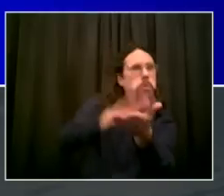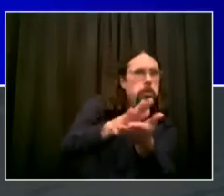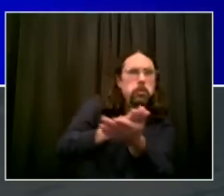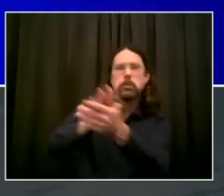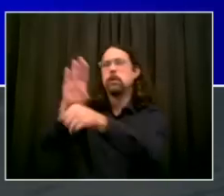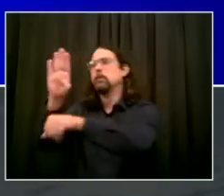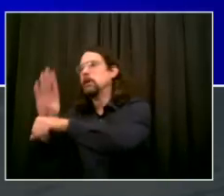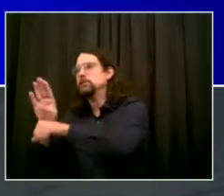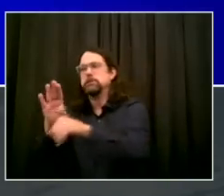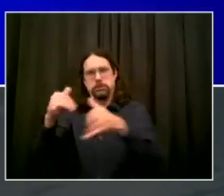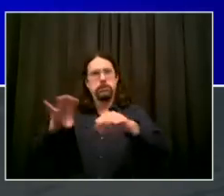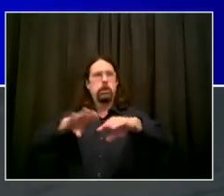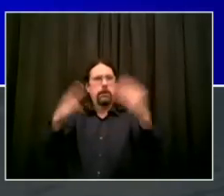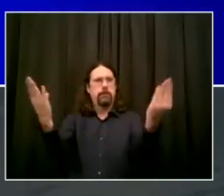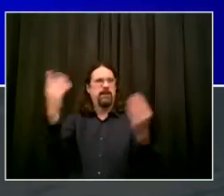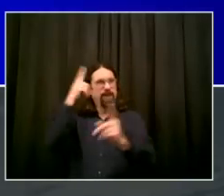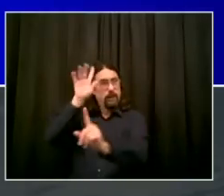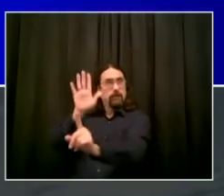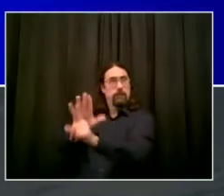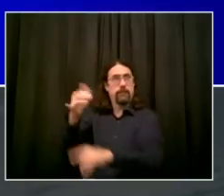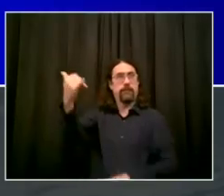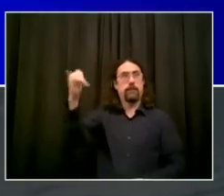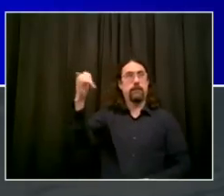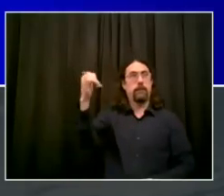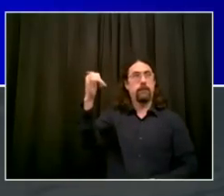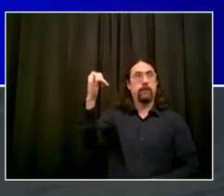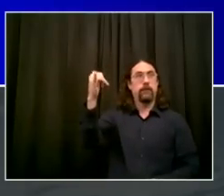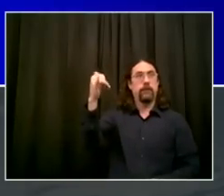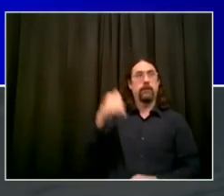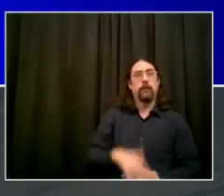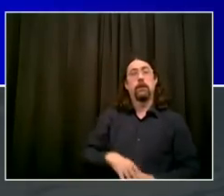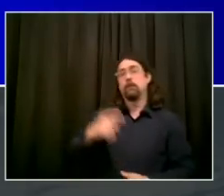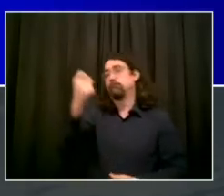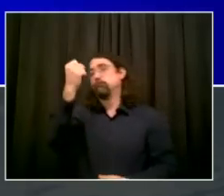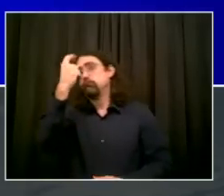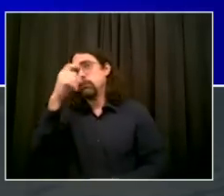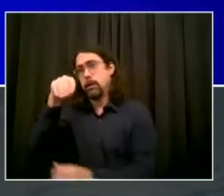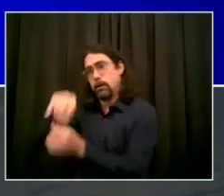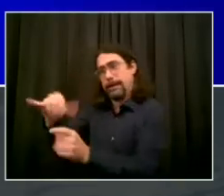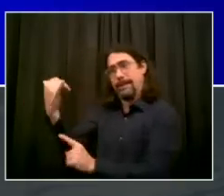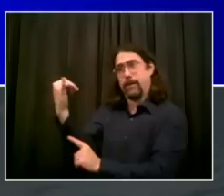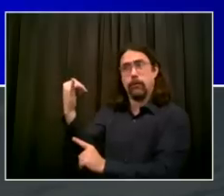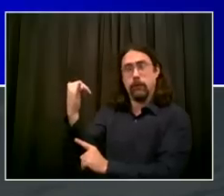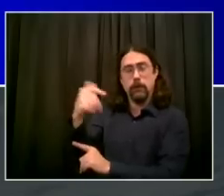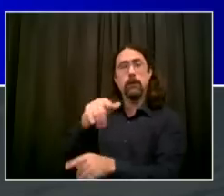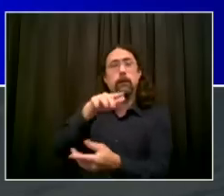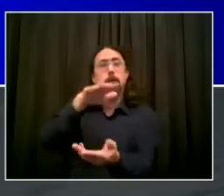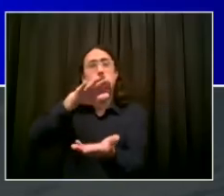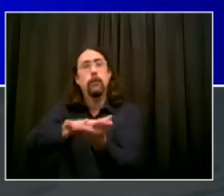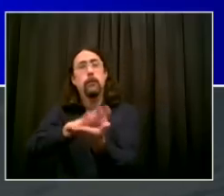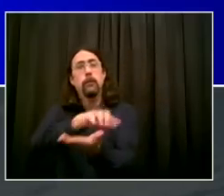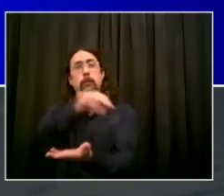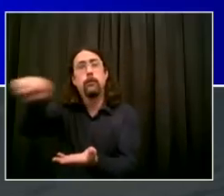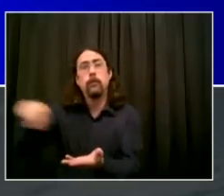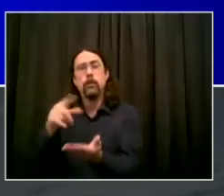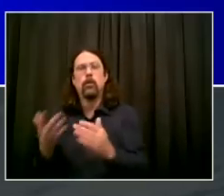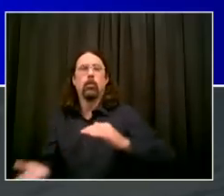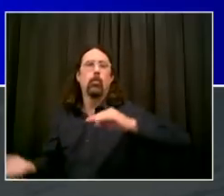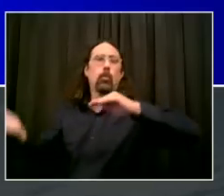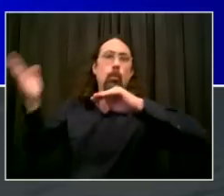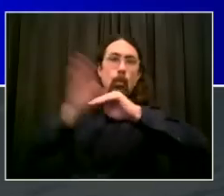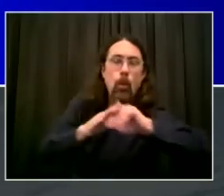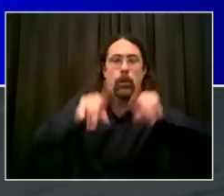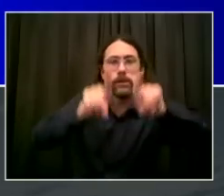regularly, and a lot of activity out in the communities to provide people education and support and free masks and obviously